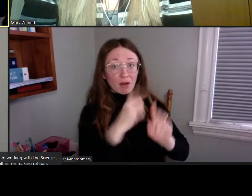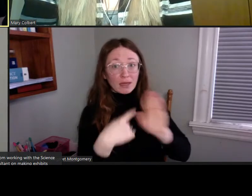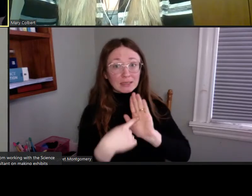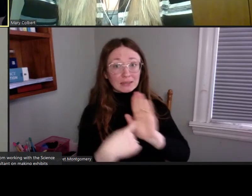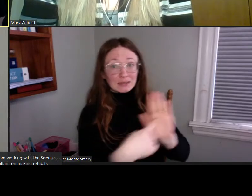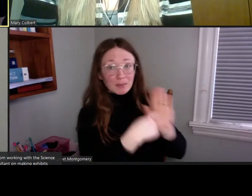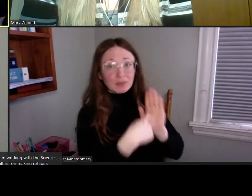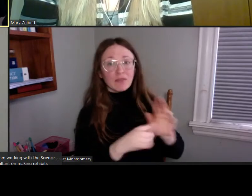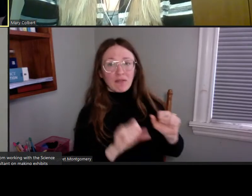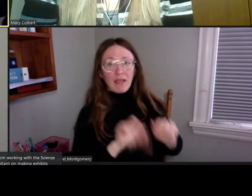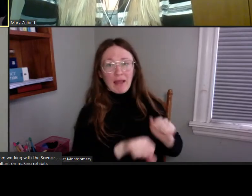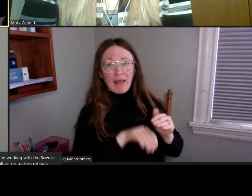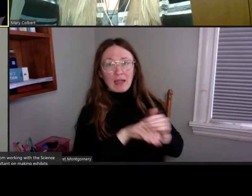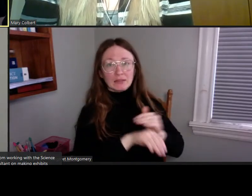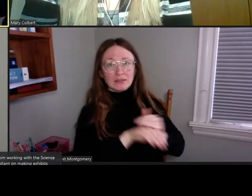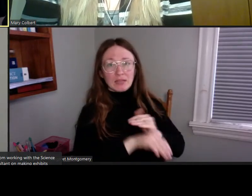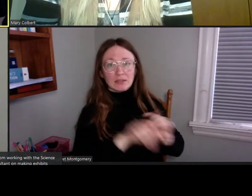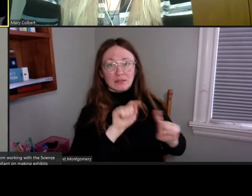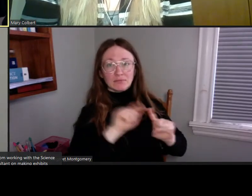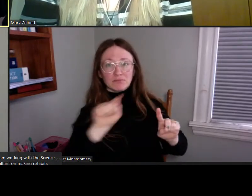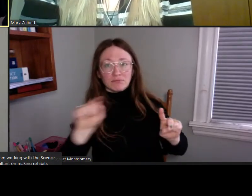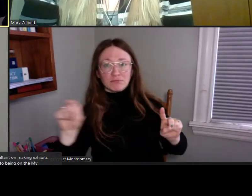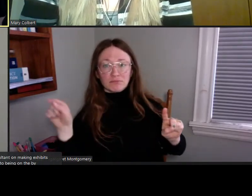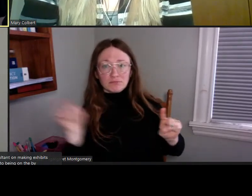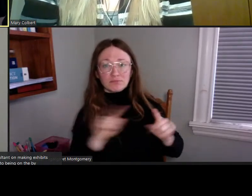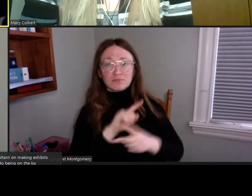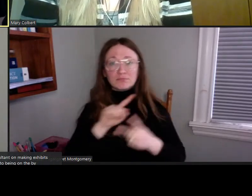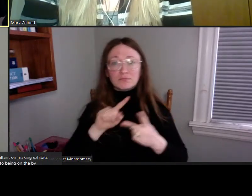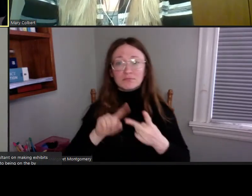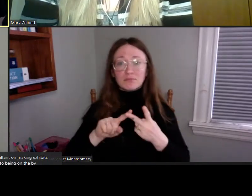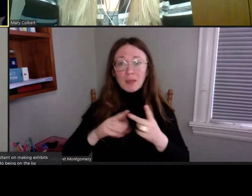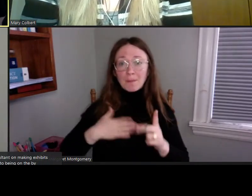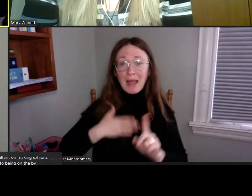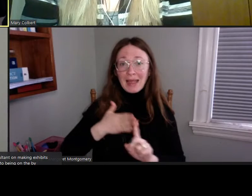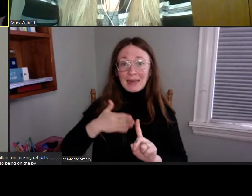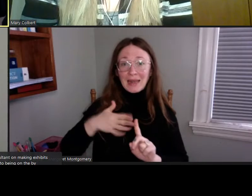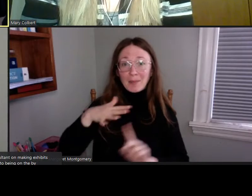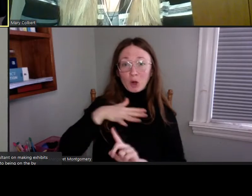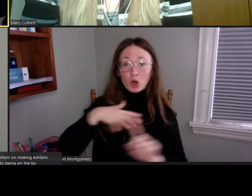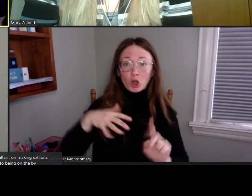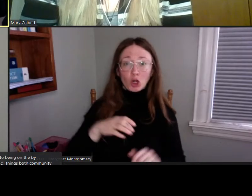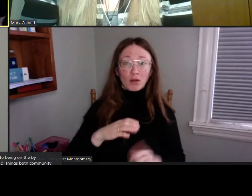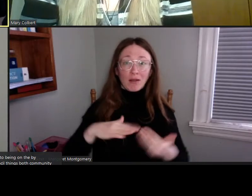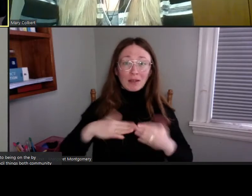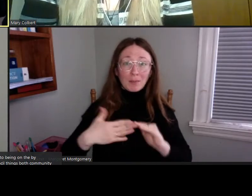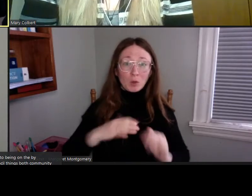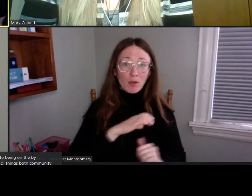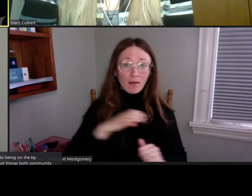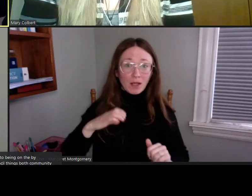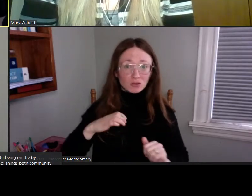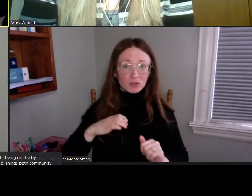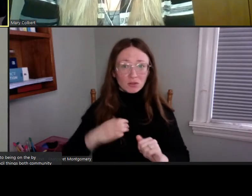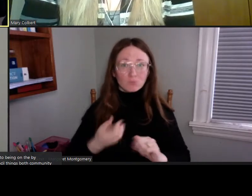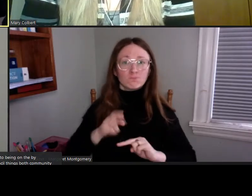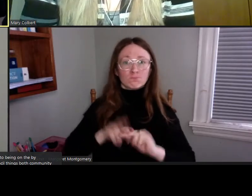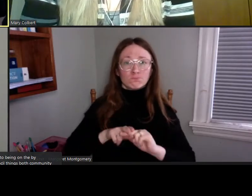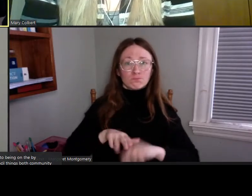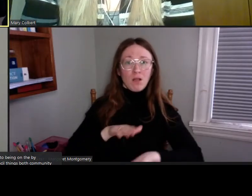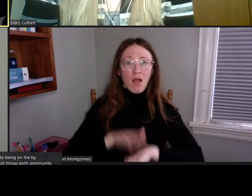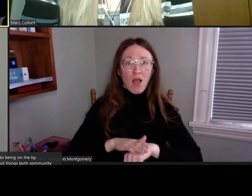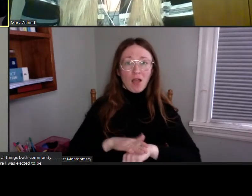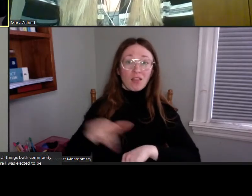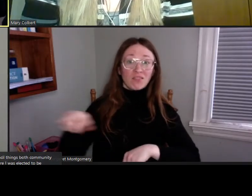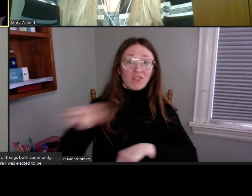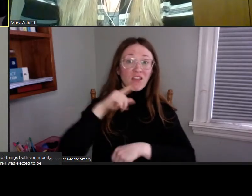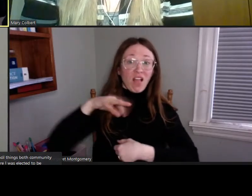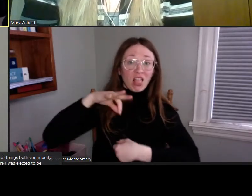being on the my neighborhood council, Dayton's Bluff Community Council, to where there I was elected to be president